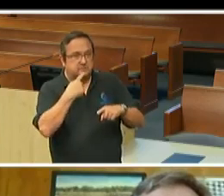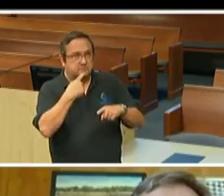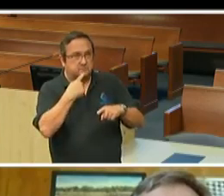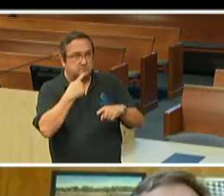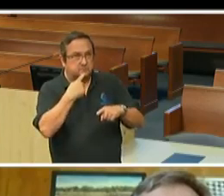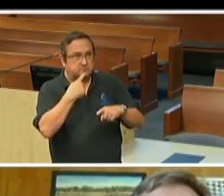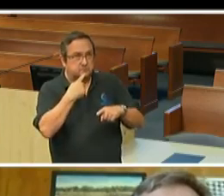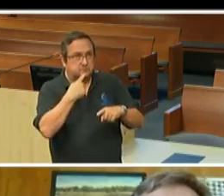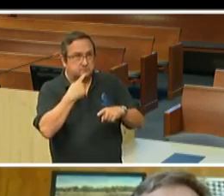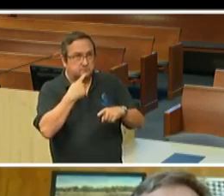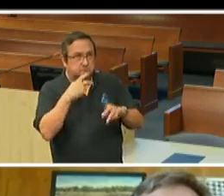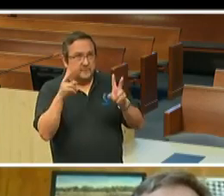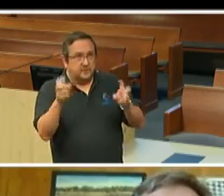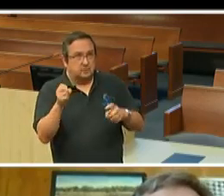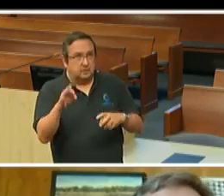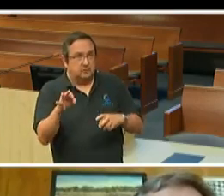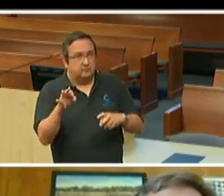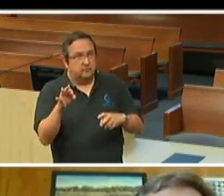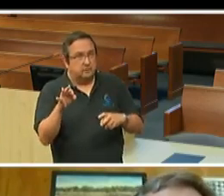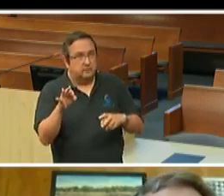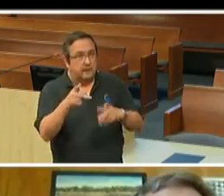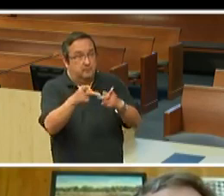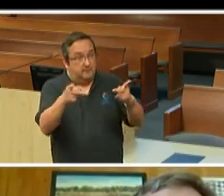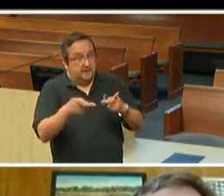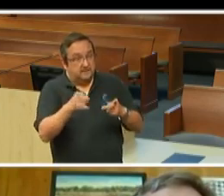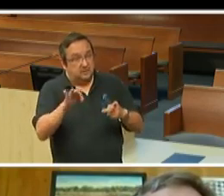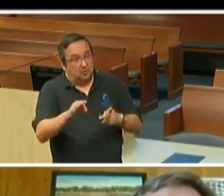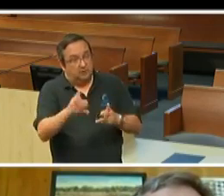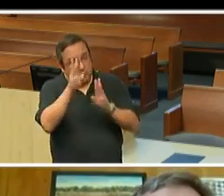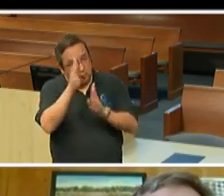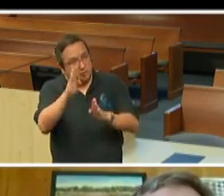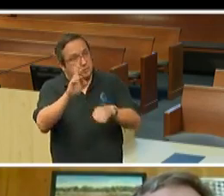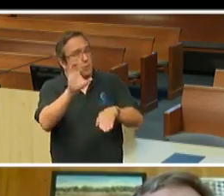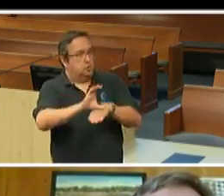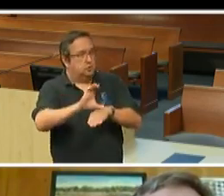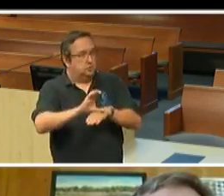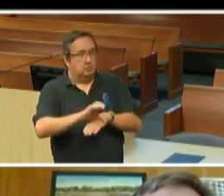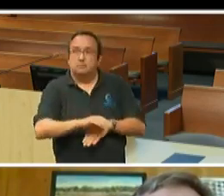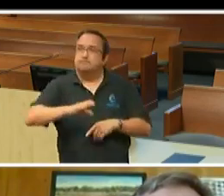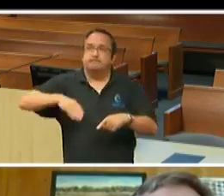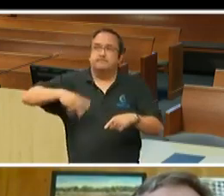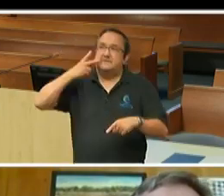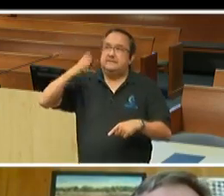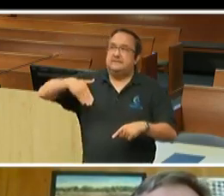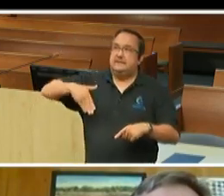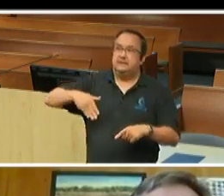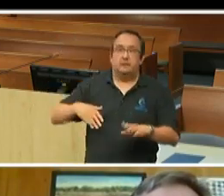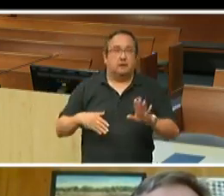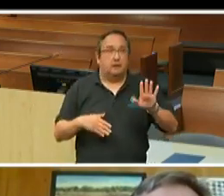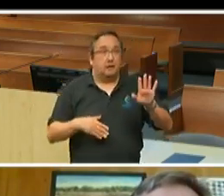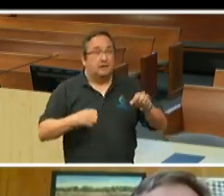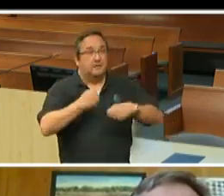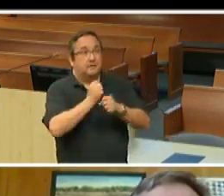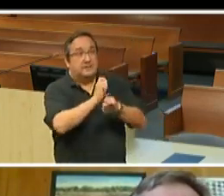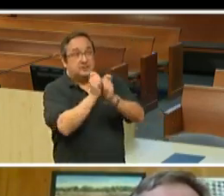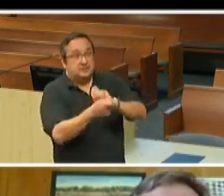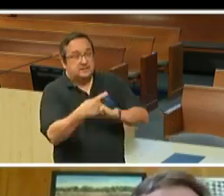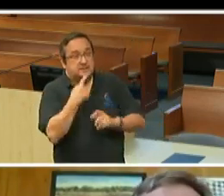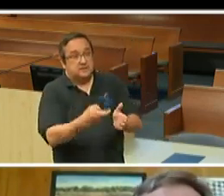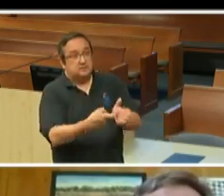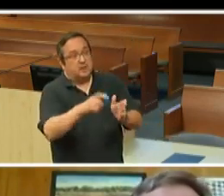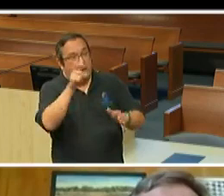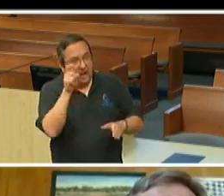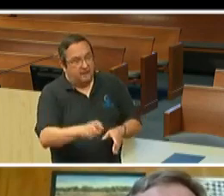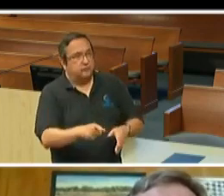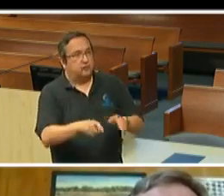speaks to the issue of places of worship. And I have not seen that. And it makes the change that said that they must comply.